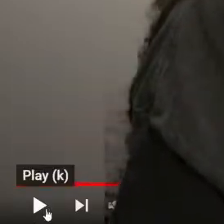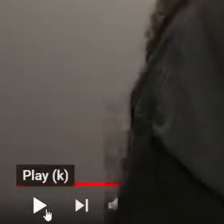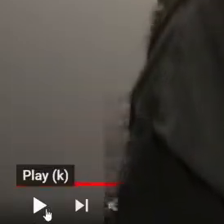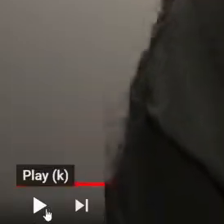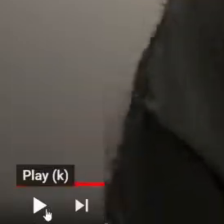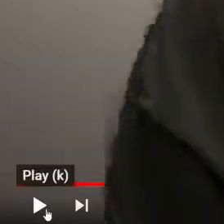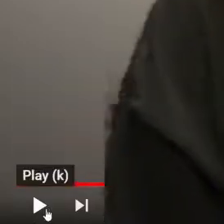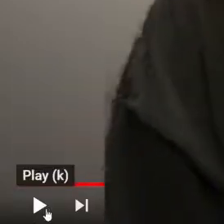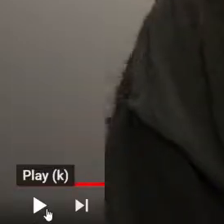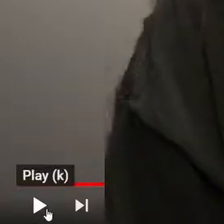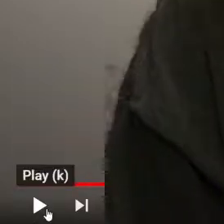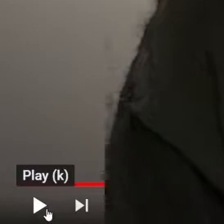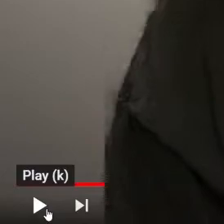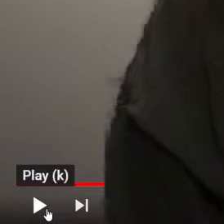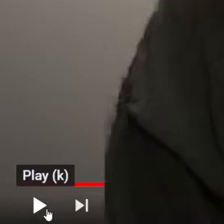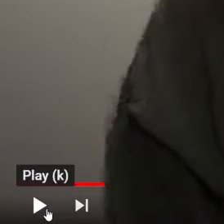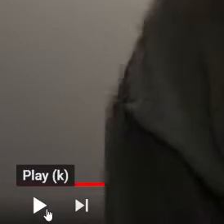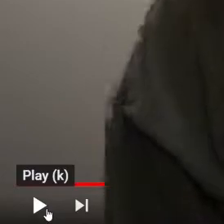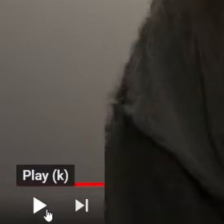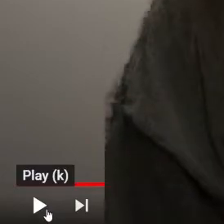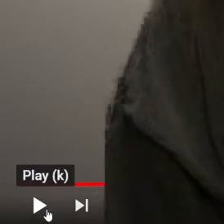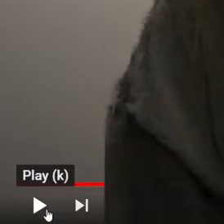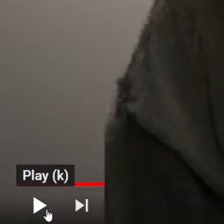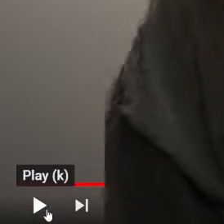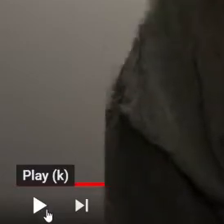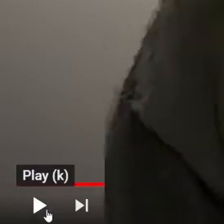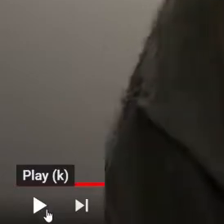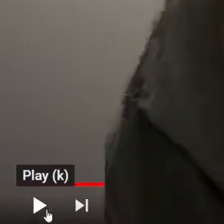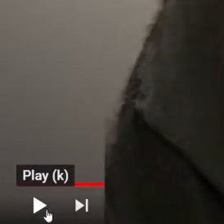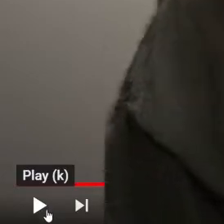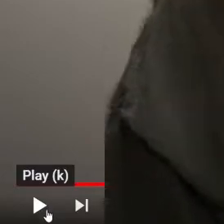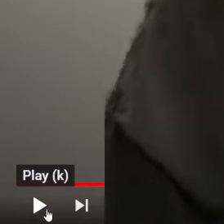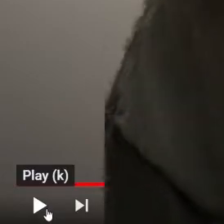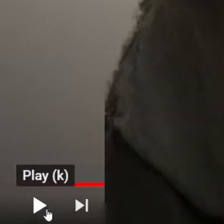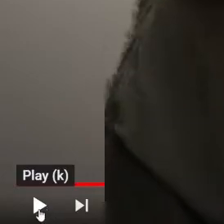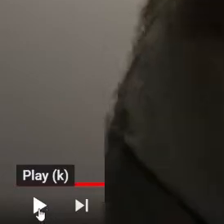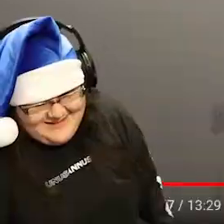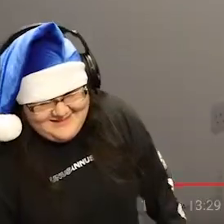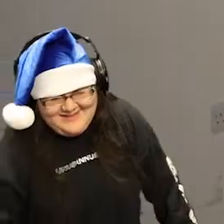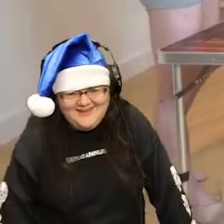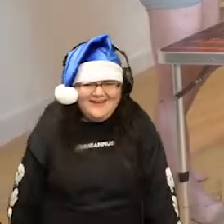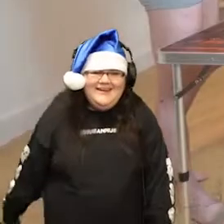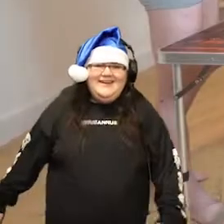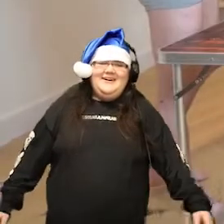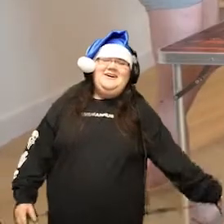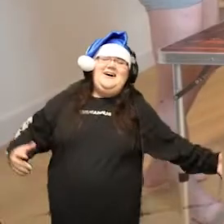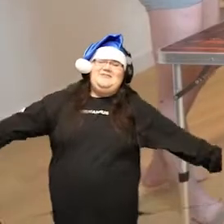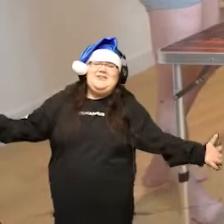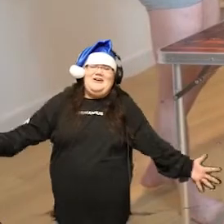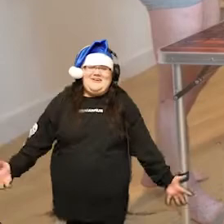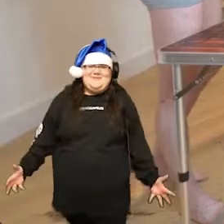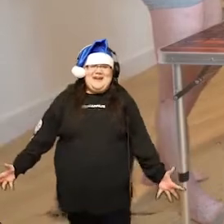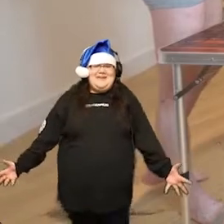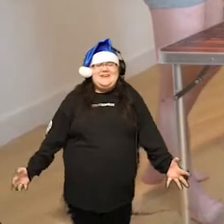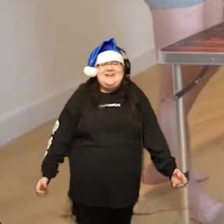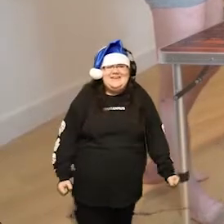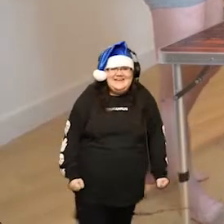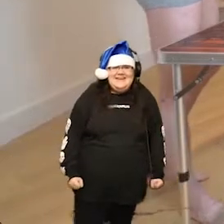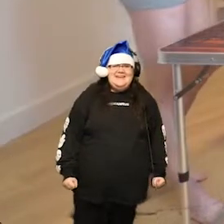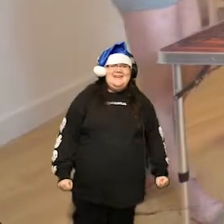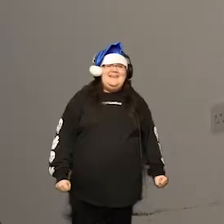So let's continue with these, like, what, less than 20 seconds. I'm sorry, but